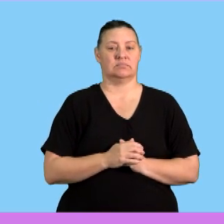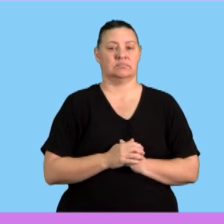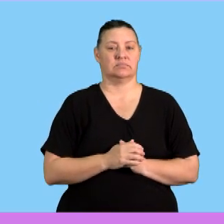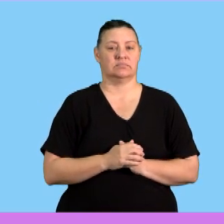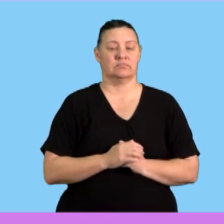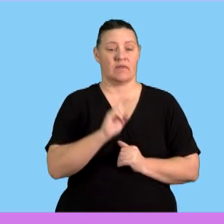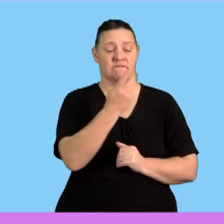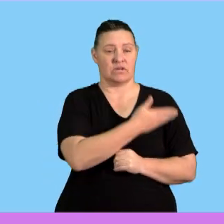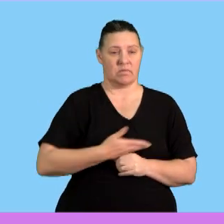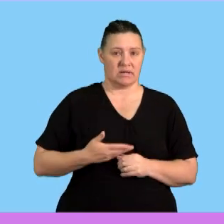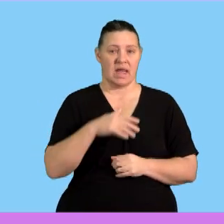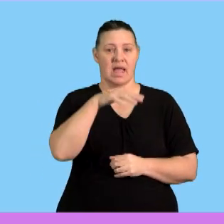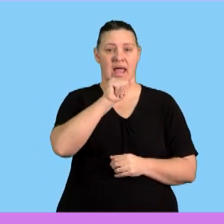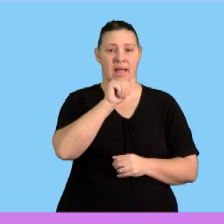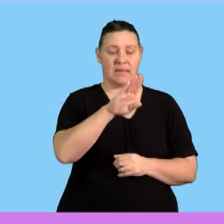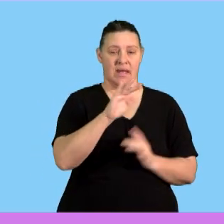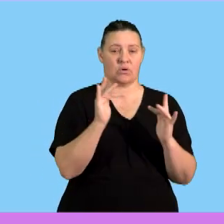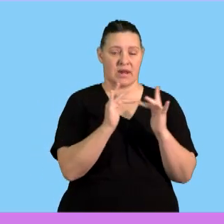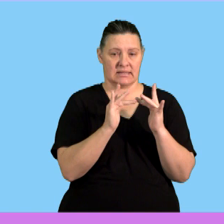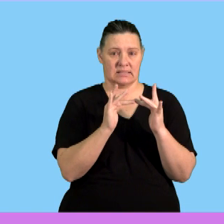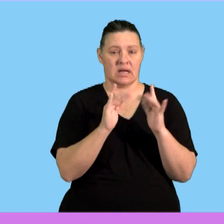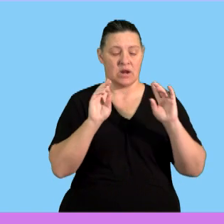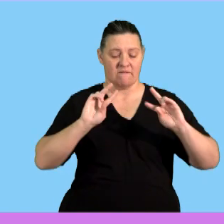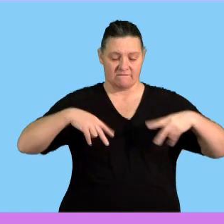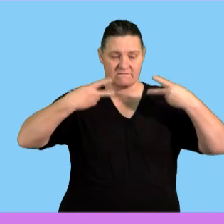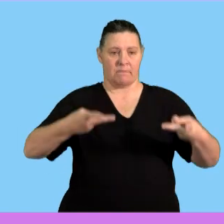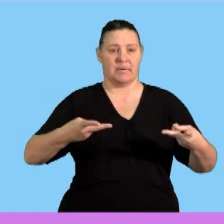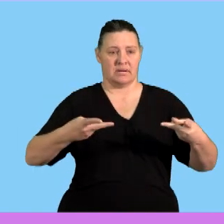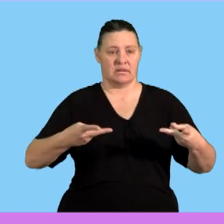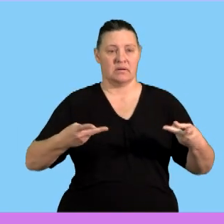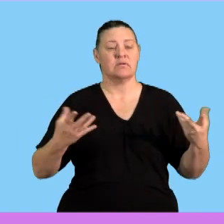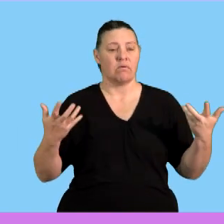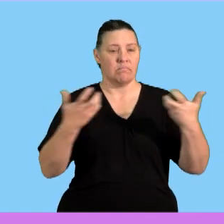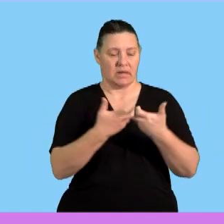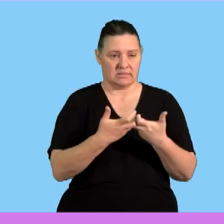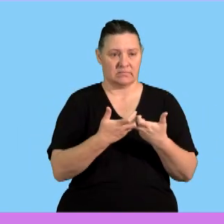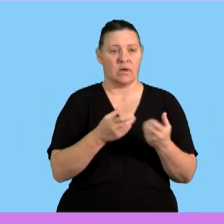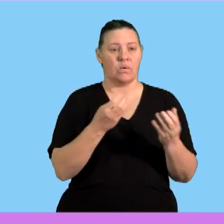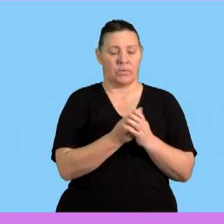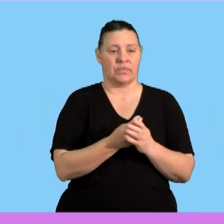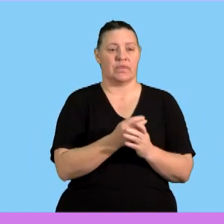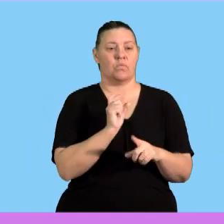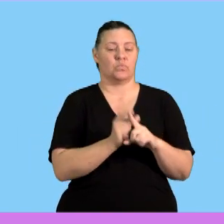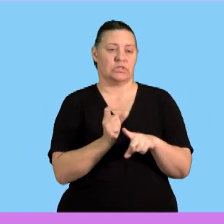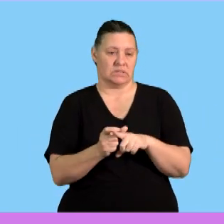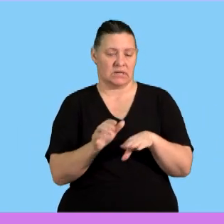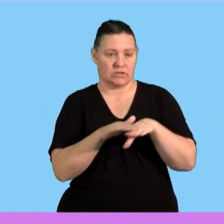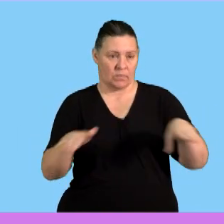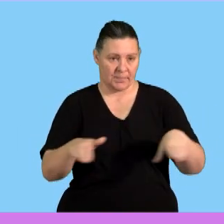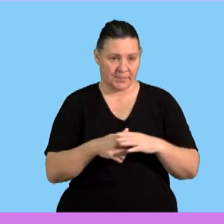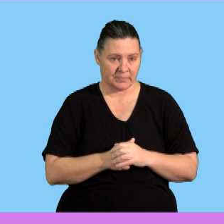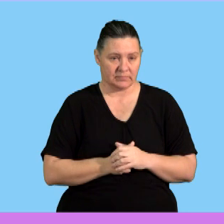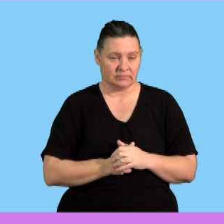there. Here's the first part, A and B connected, and now we flip it and we're going to combine it or connect it to the